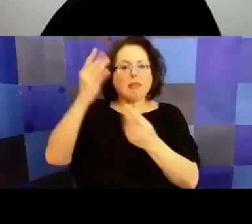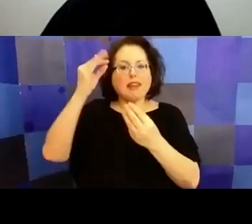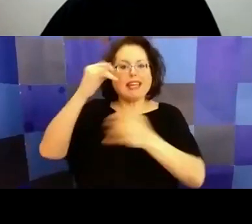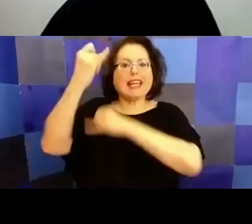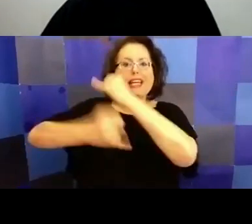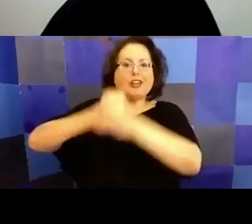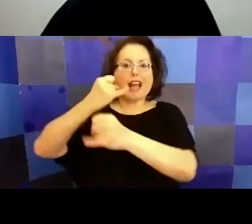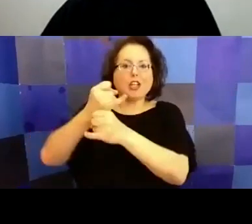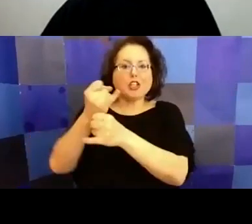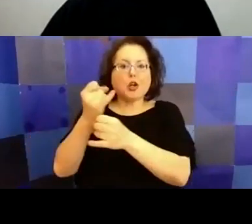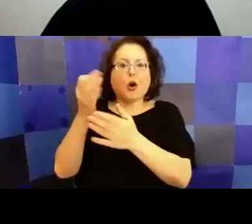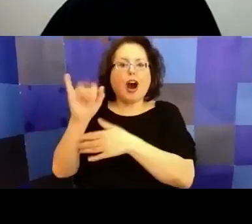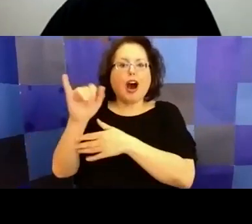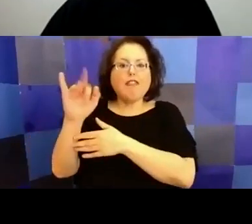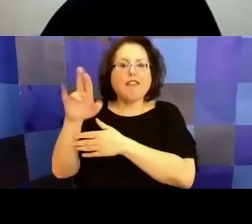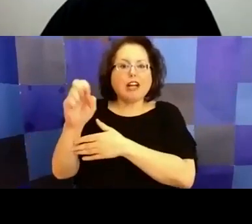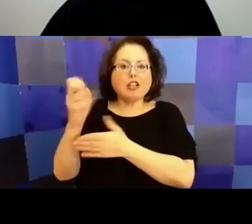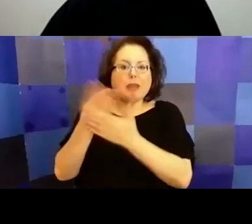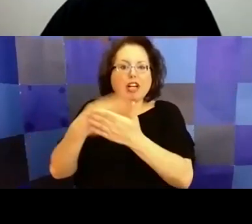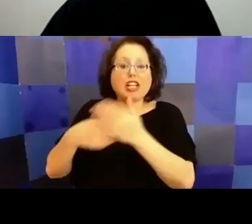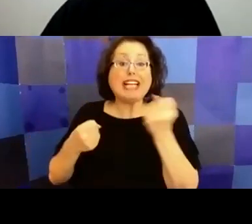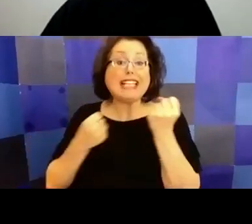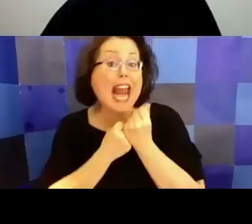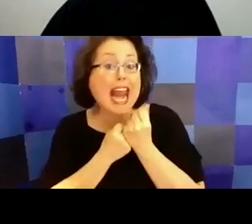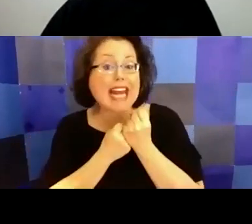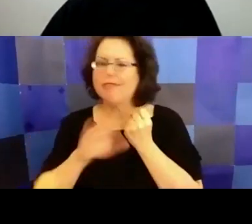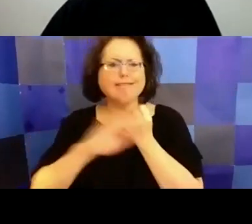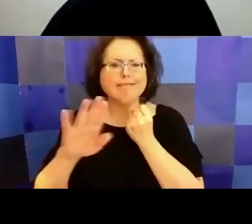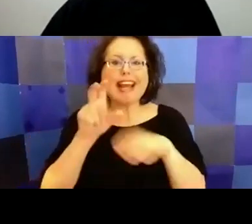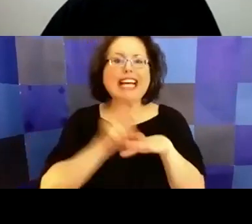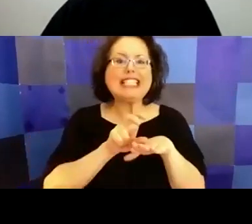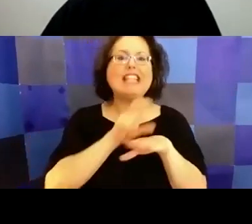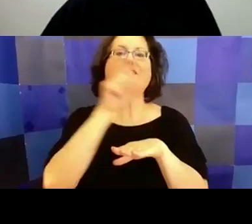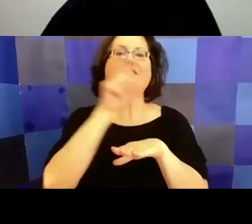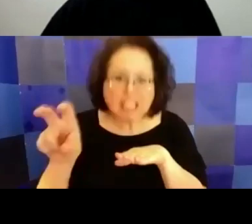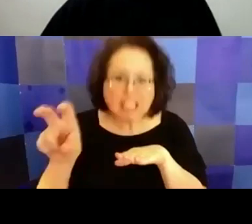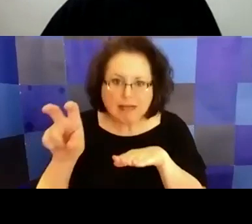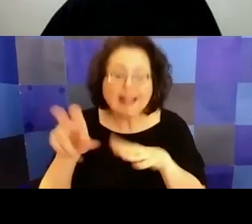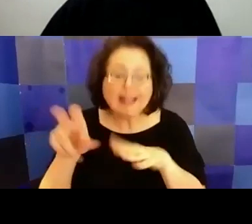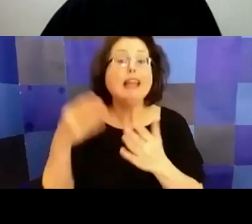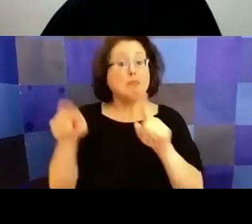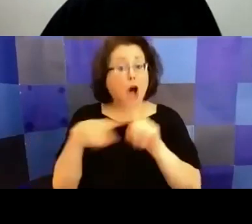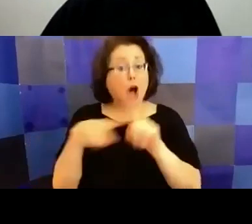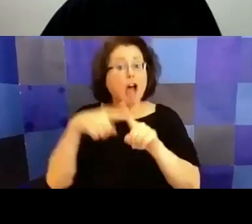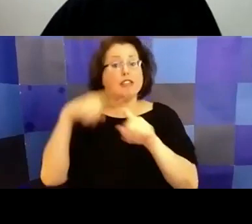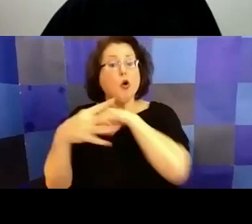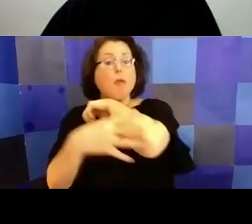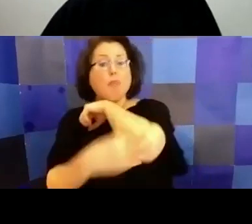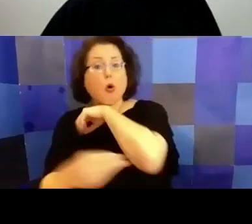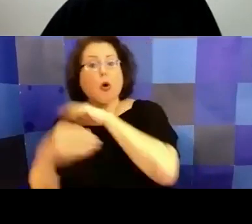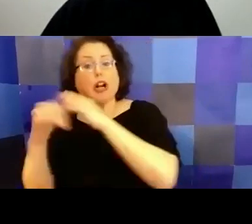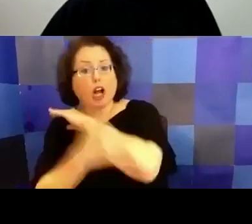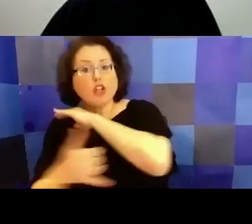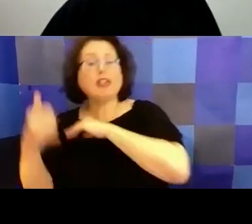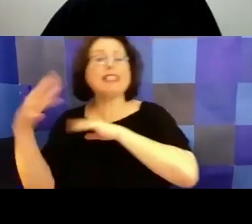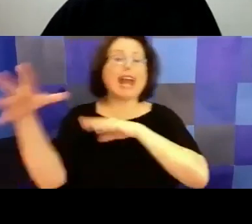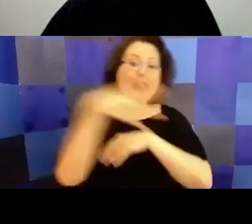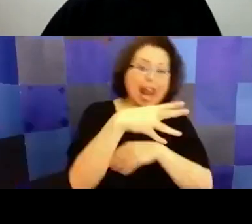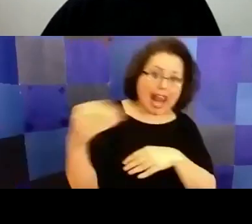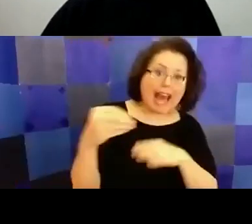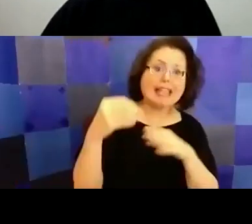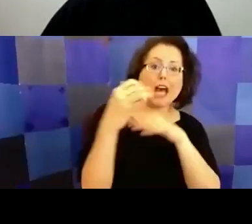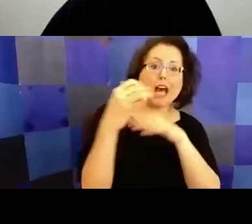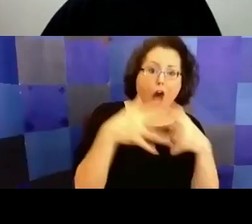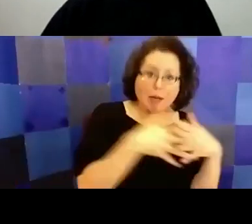as aid. It's actually an investment that is very positive for both poor countries and Americans. So I am